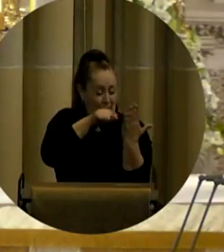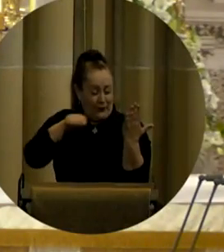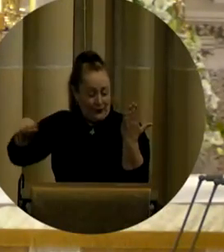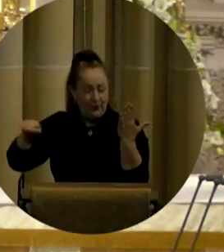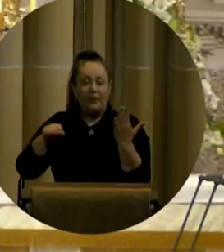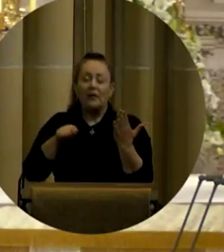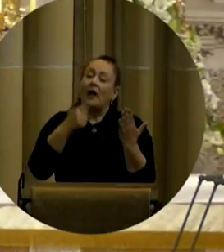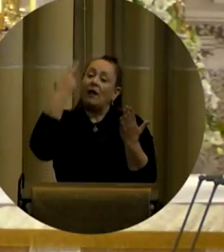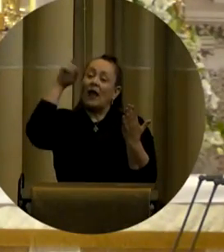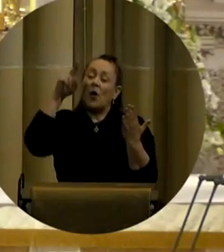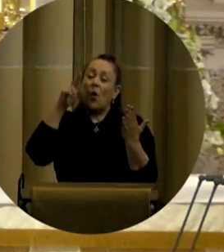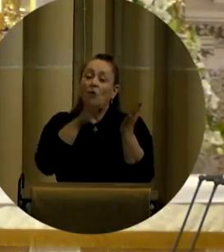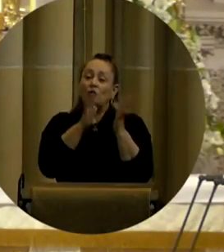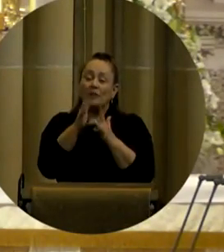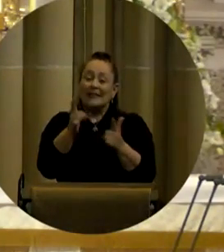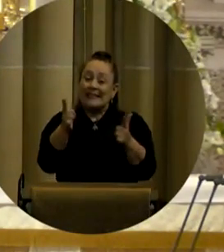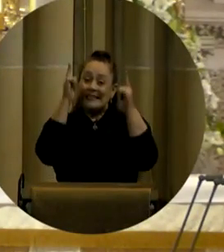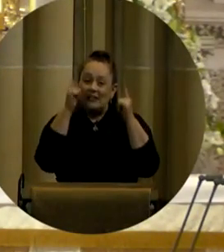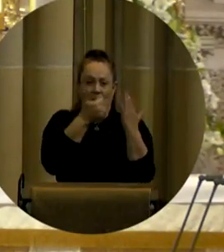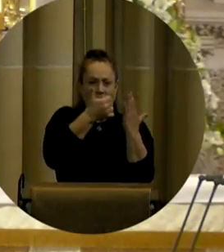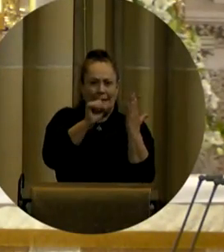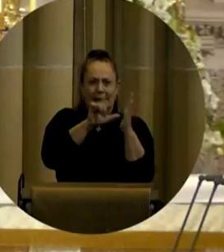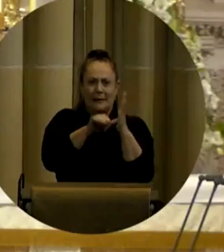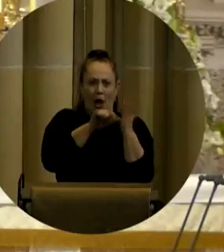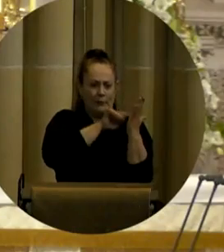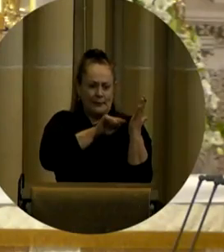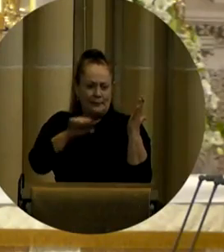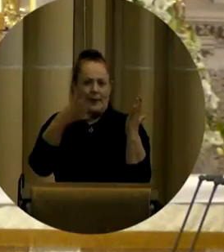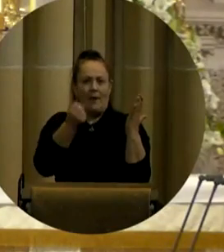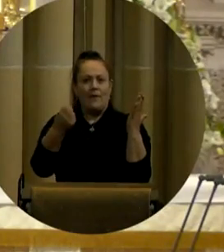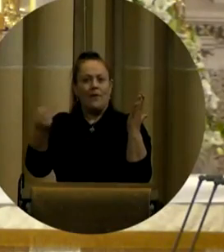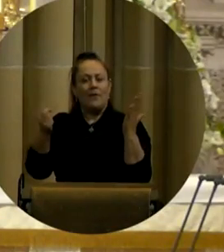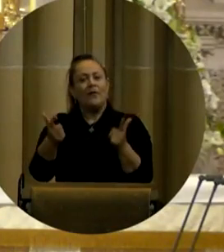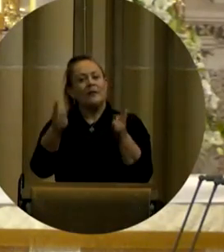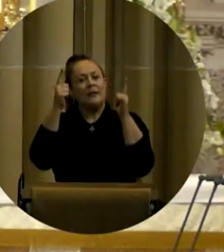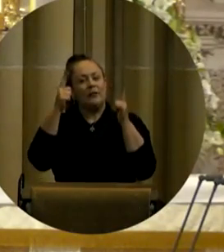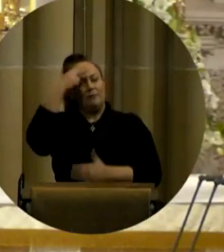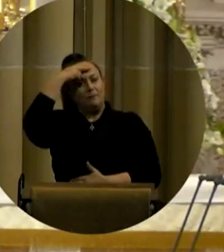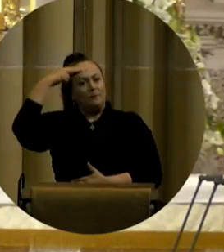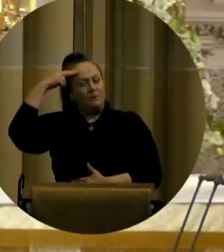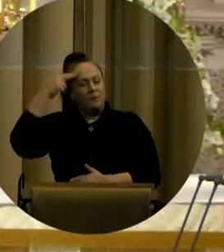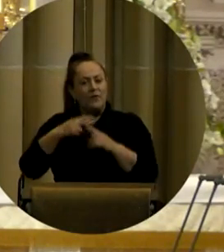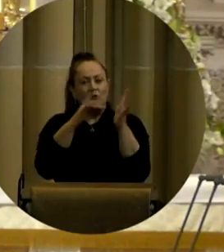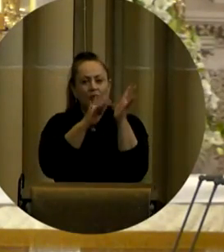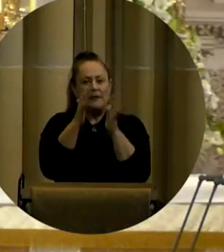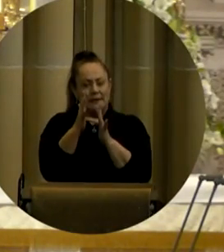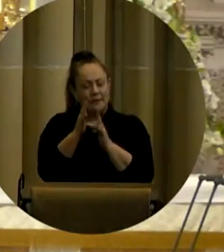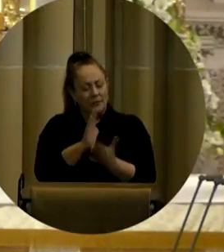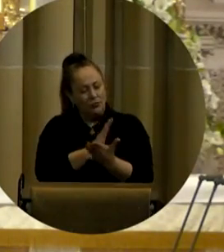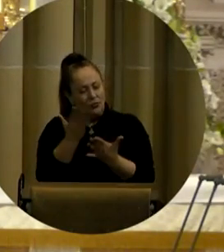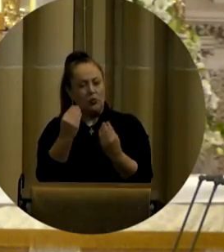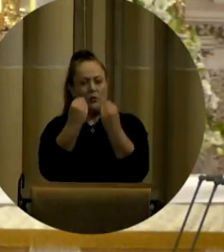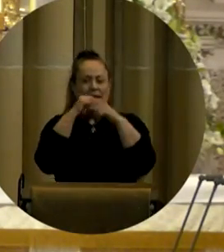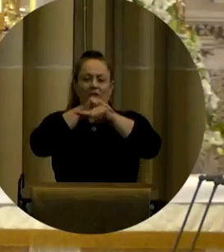teacher 60 of those times, a title that he also used